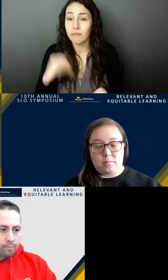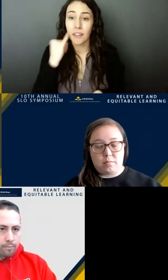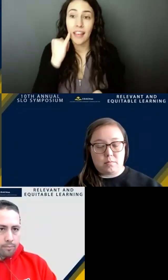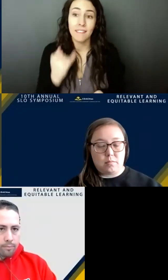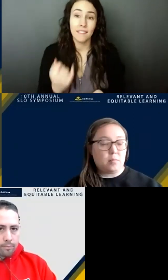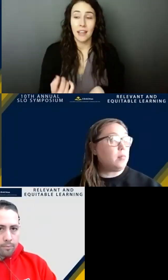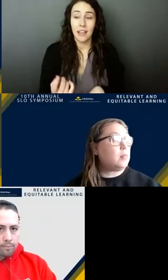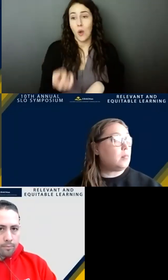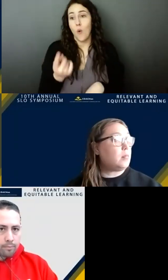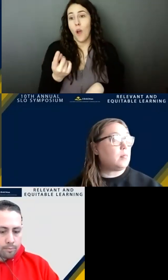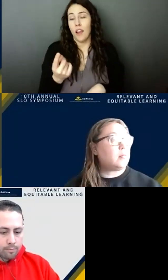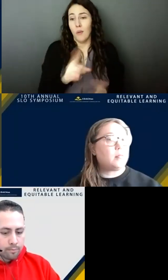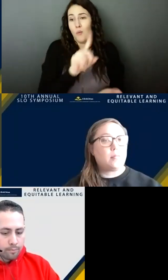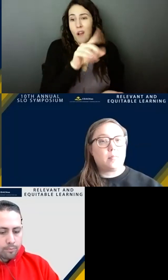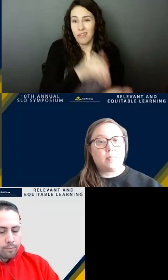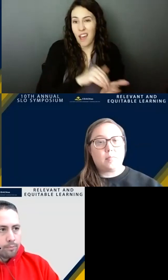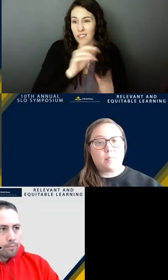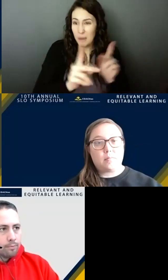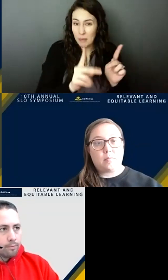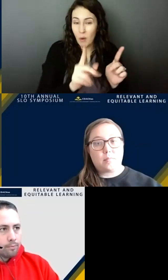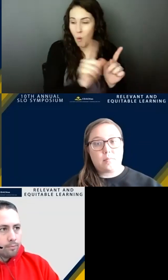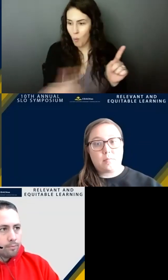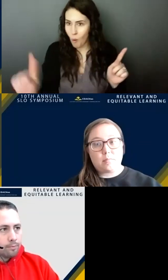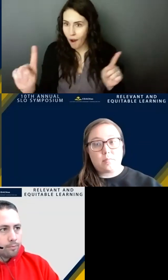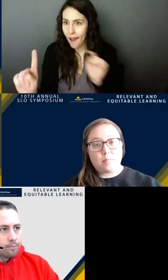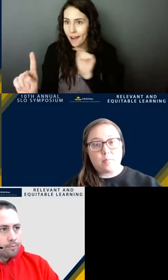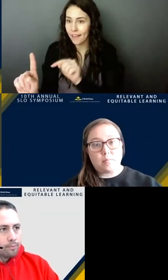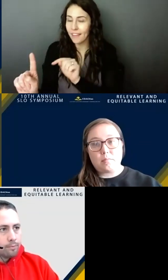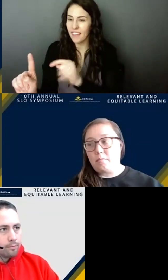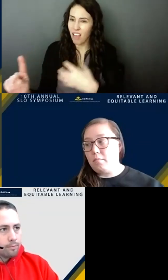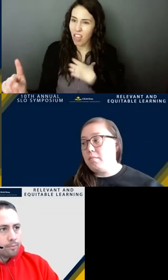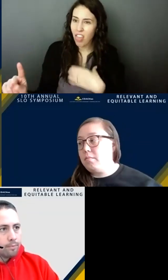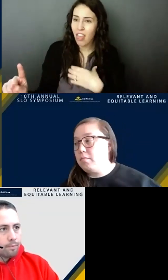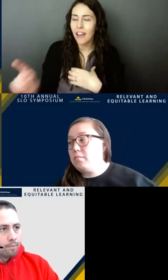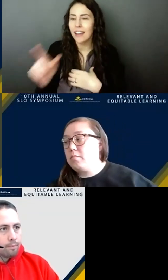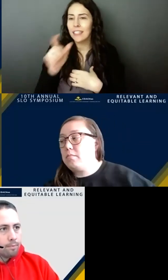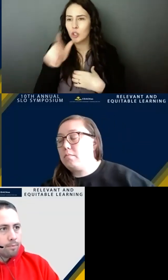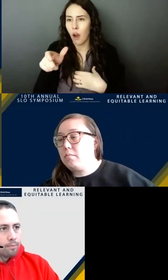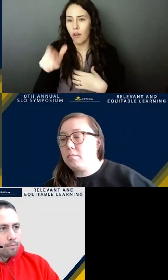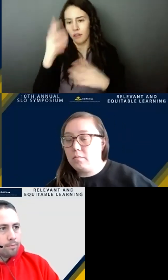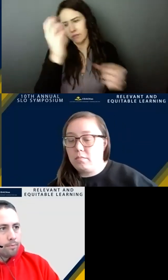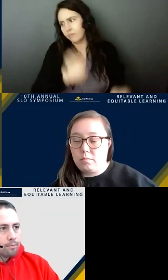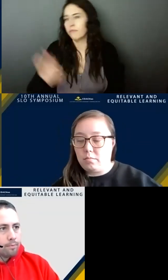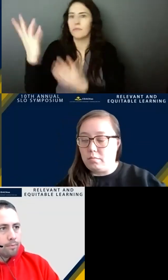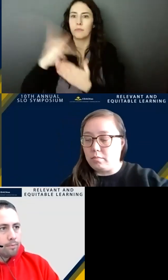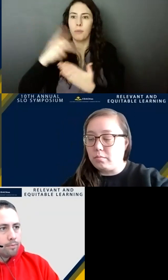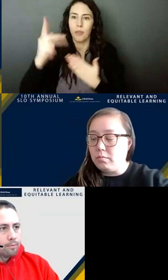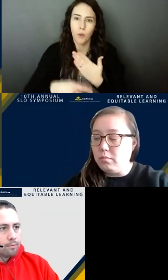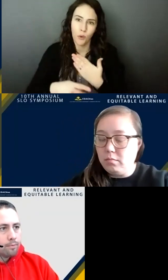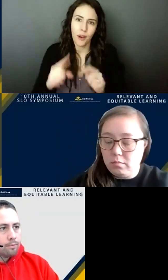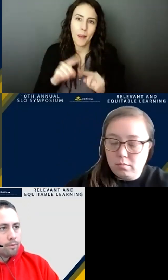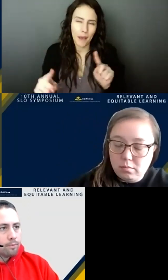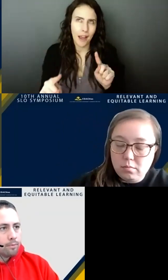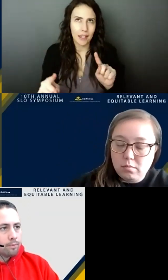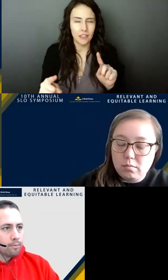of 1,000 complains about something, you don't completely trash the program, but there's a balance here. And it's one of the things that